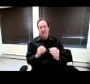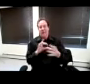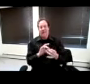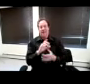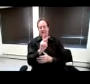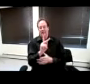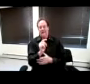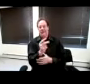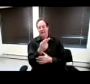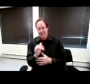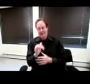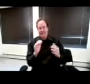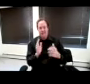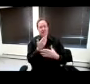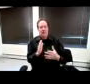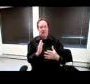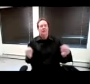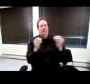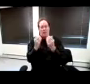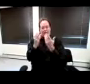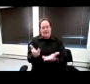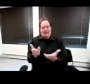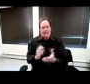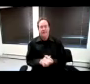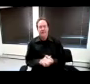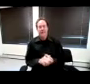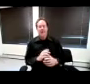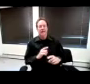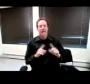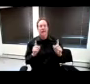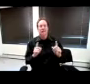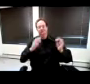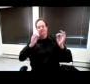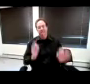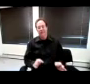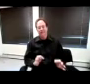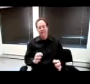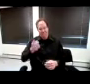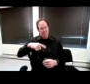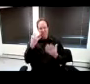There's even more there. But definitely take a look.